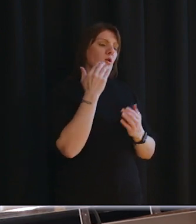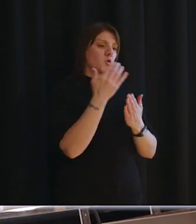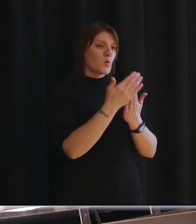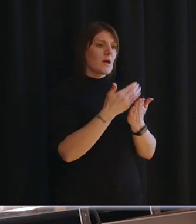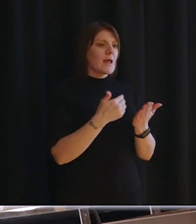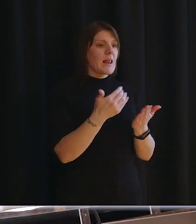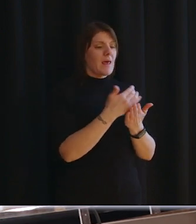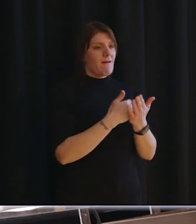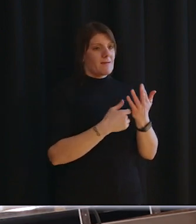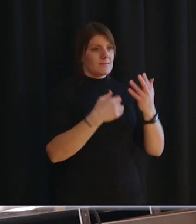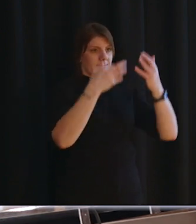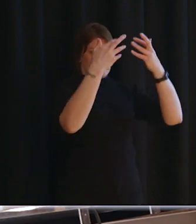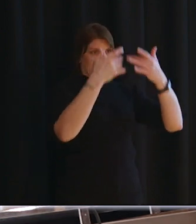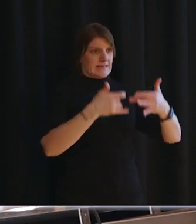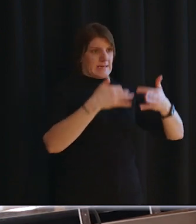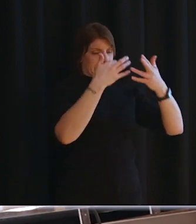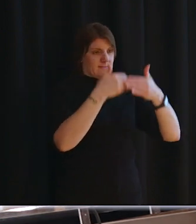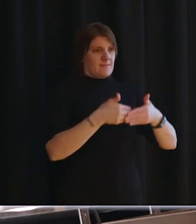and you show the impact